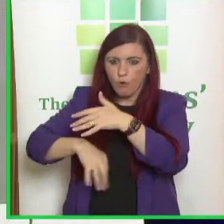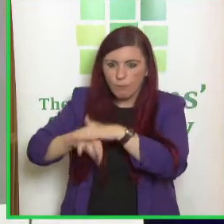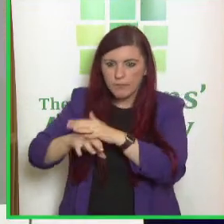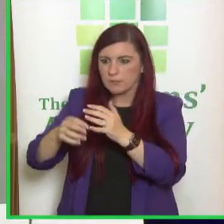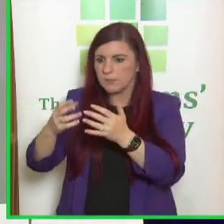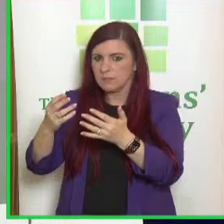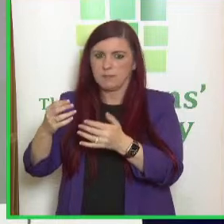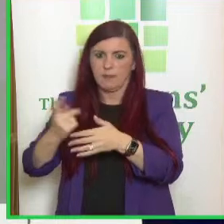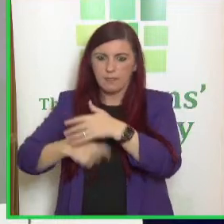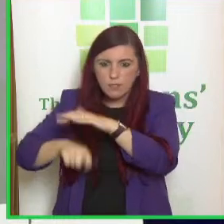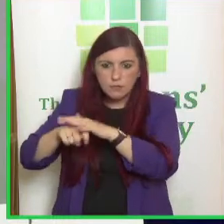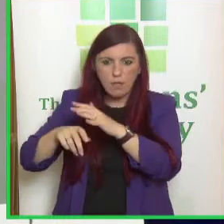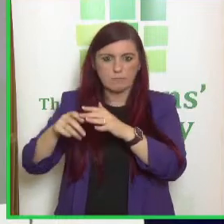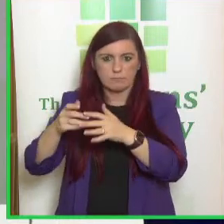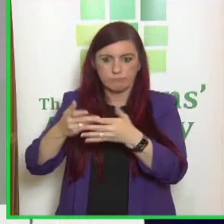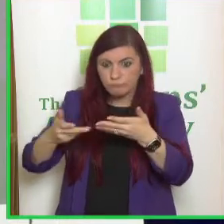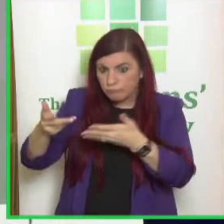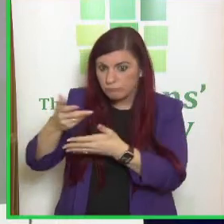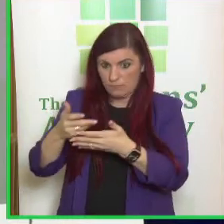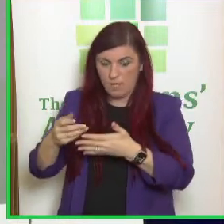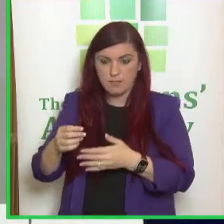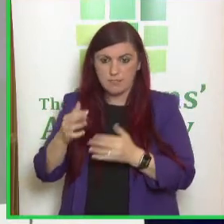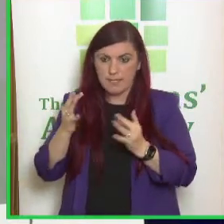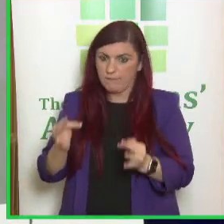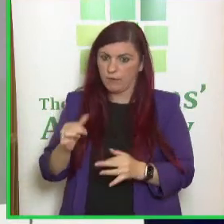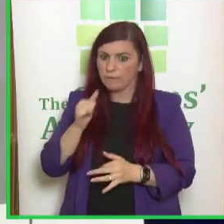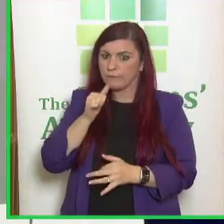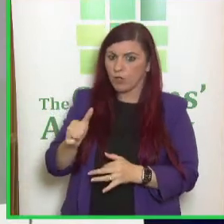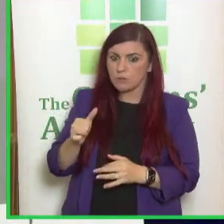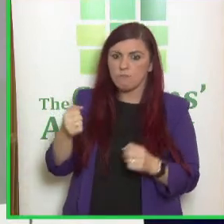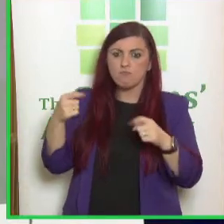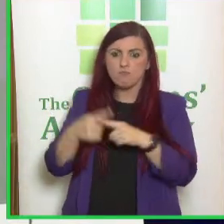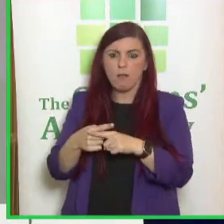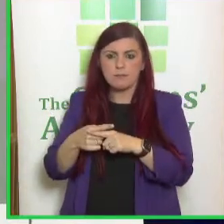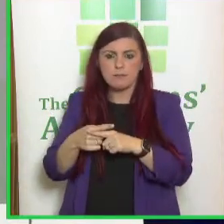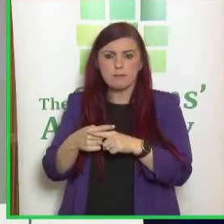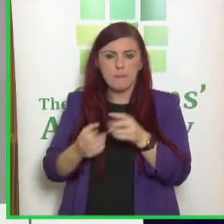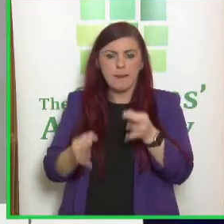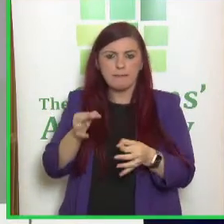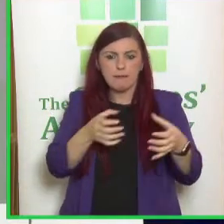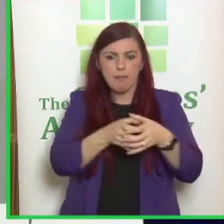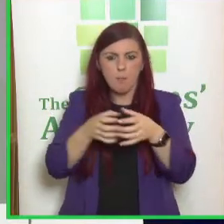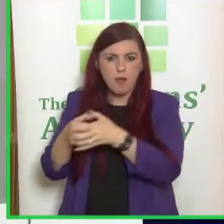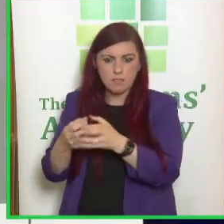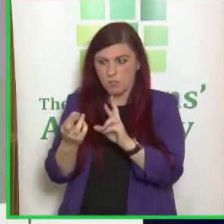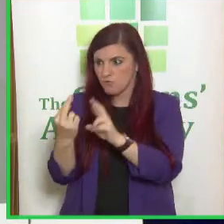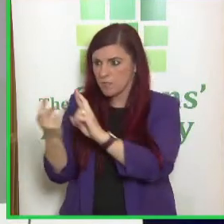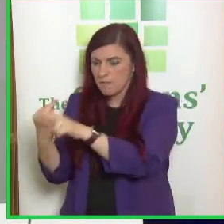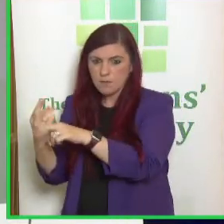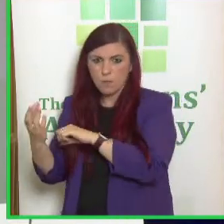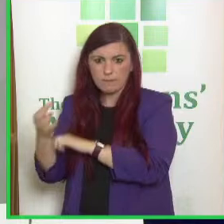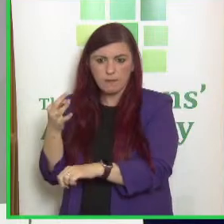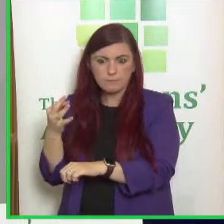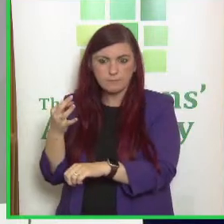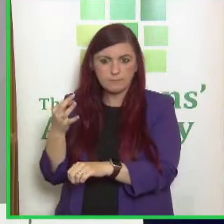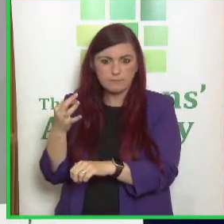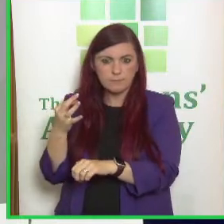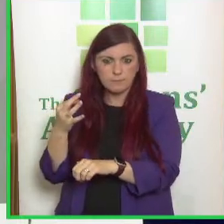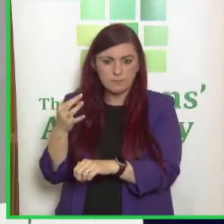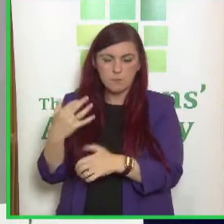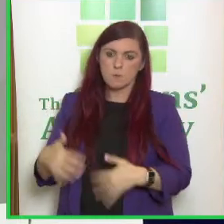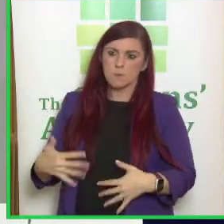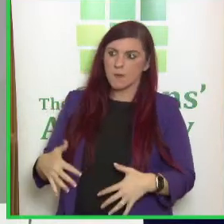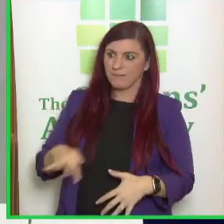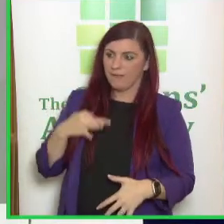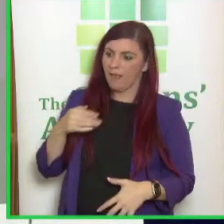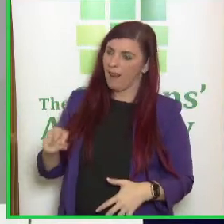October, by certainly the initial cross-party response that we've got and cross-party statements that emerged. It gives me great